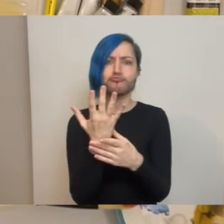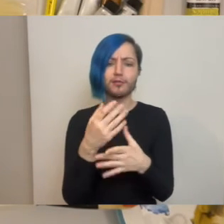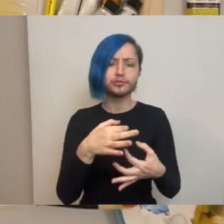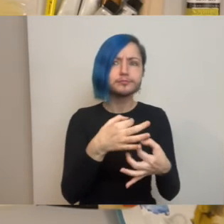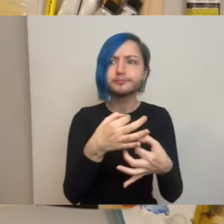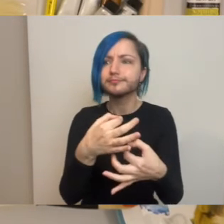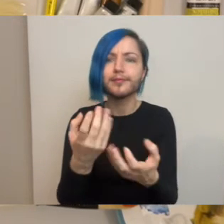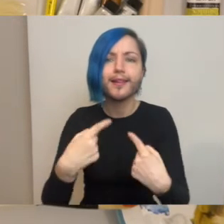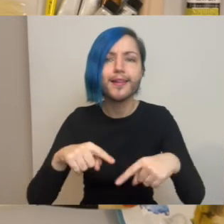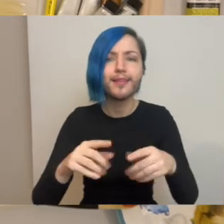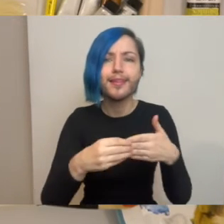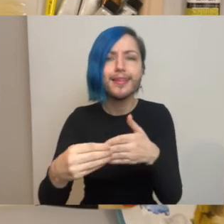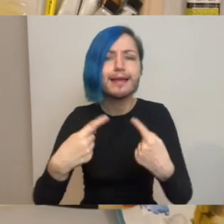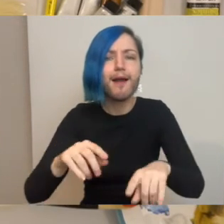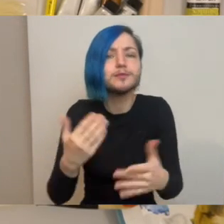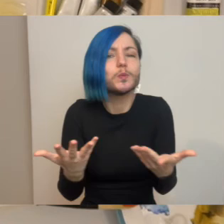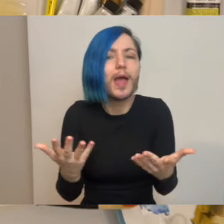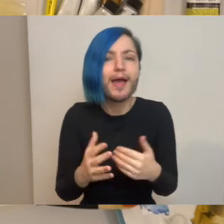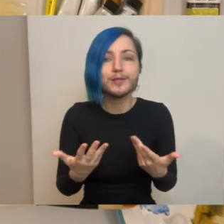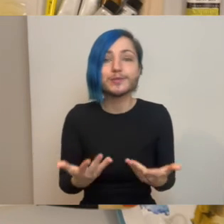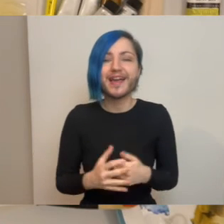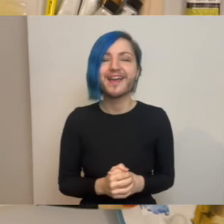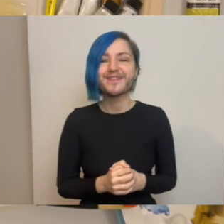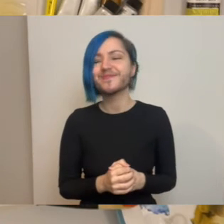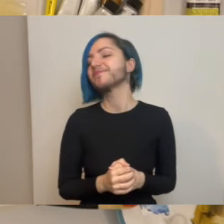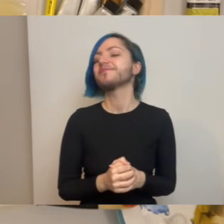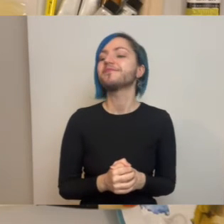in order to get to this amazing seascape,